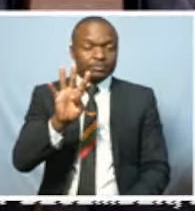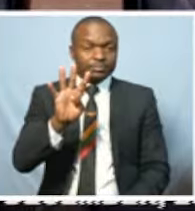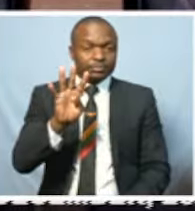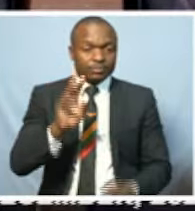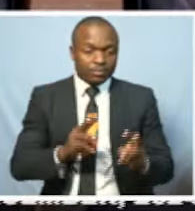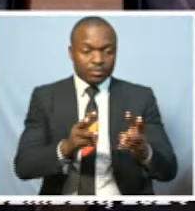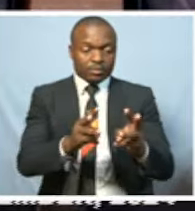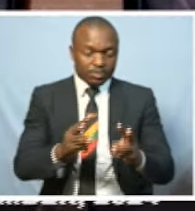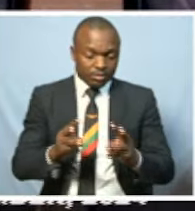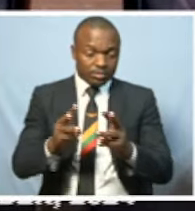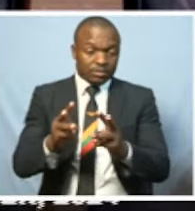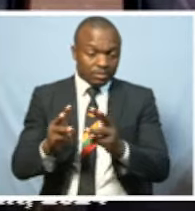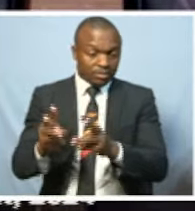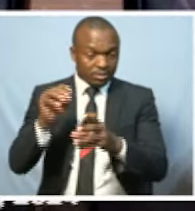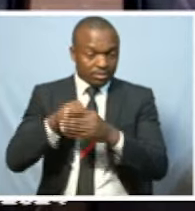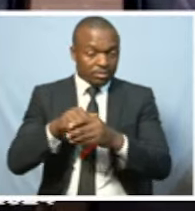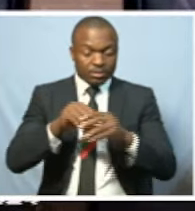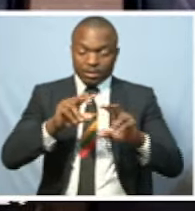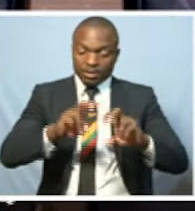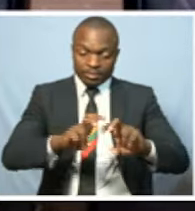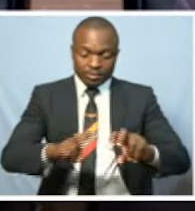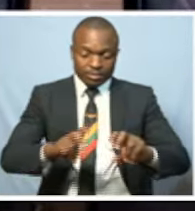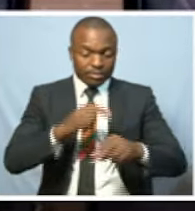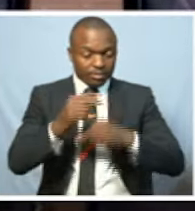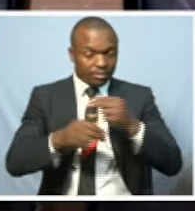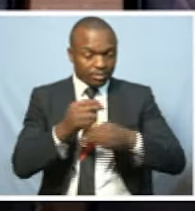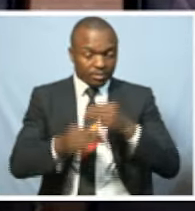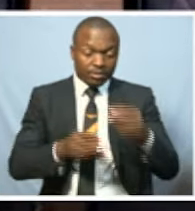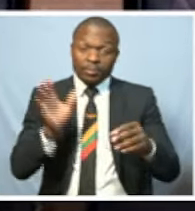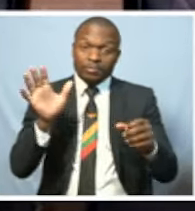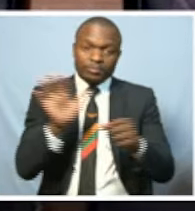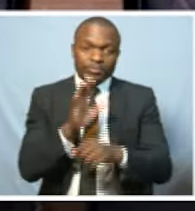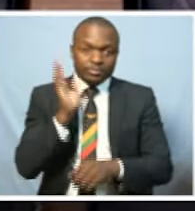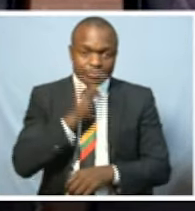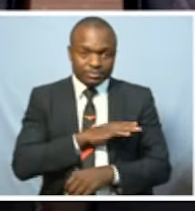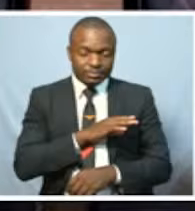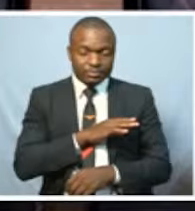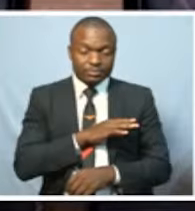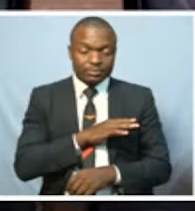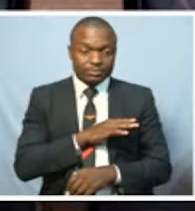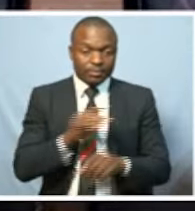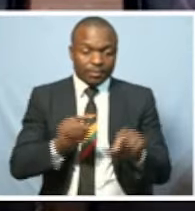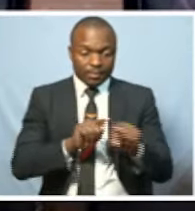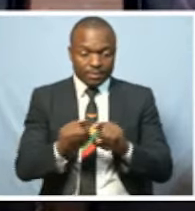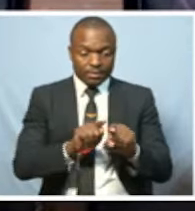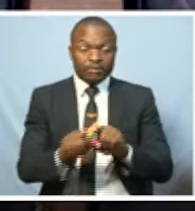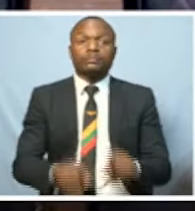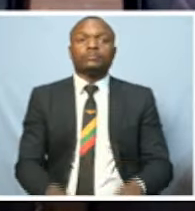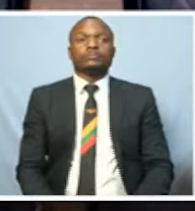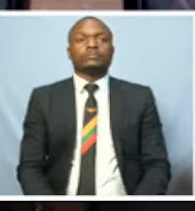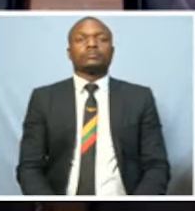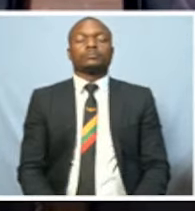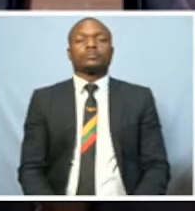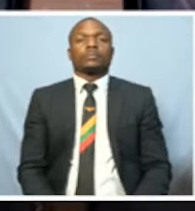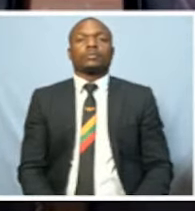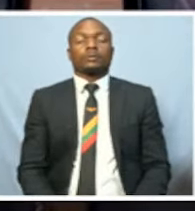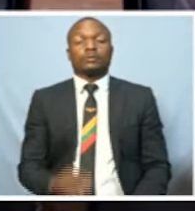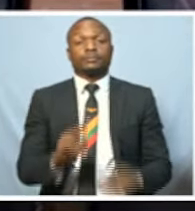criteria during the evaluation, meaning the capacity was there. The second question, Chair, over